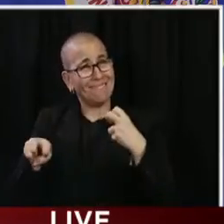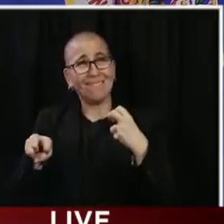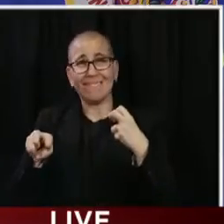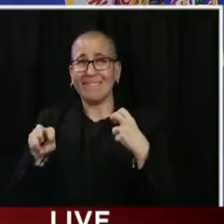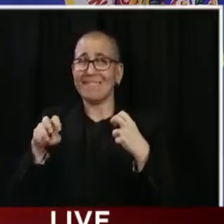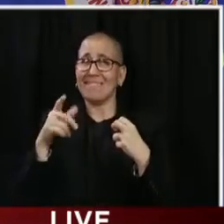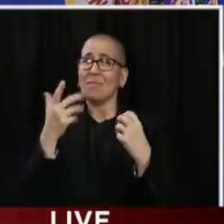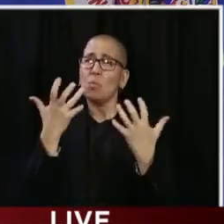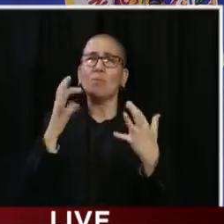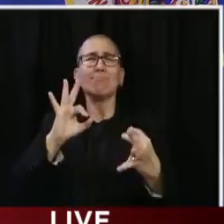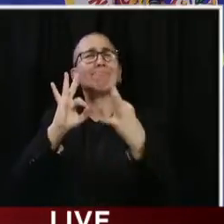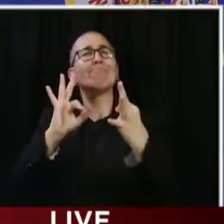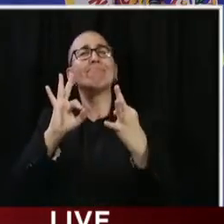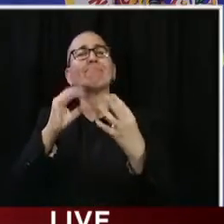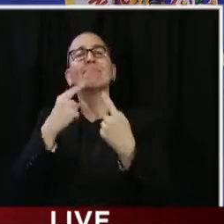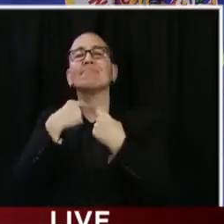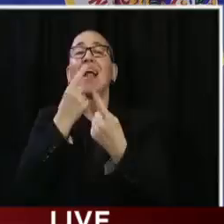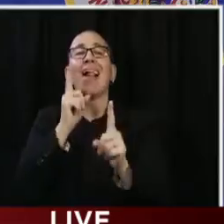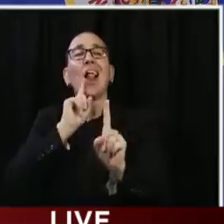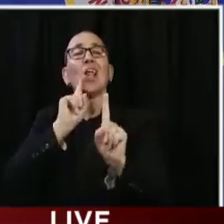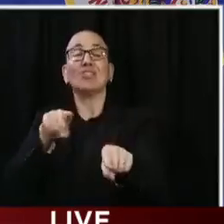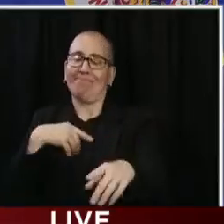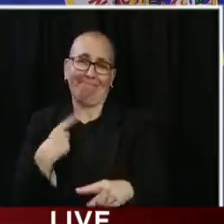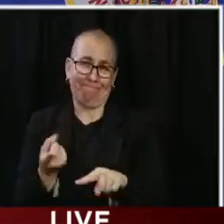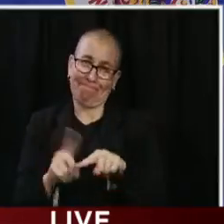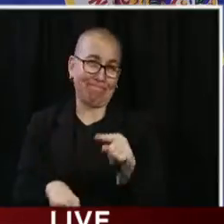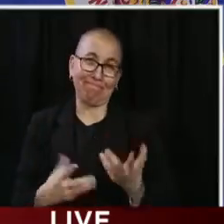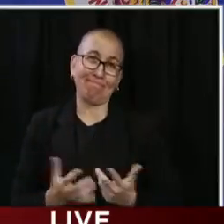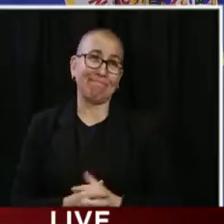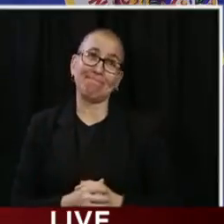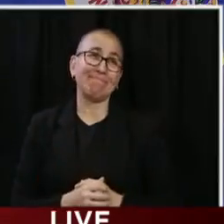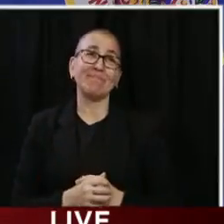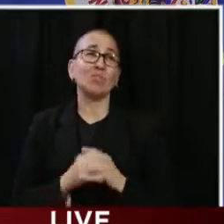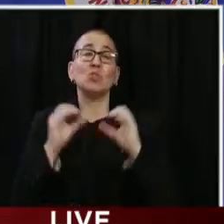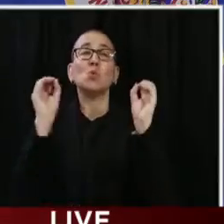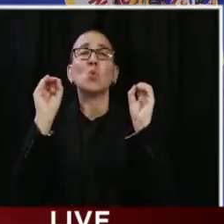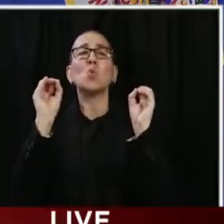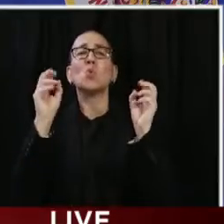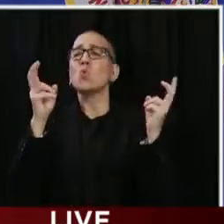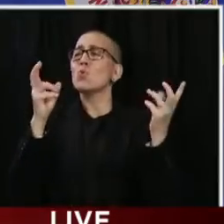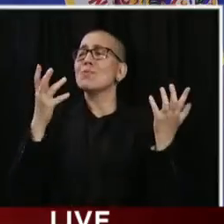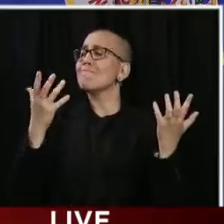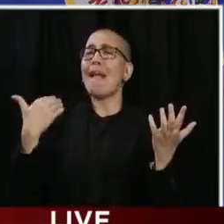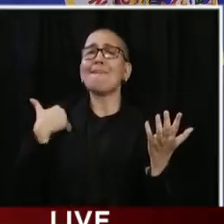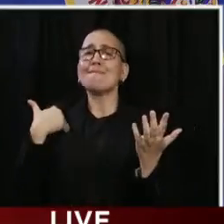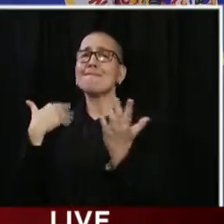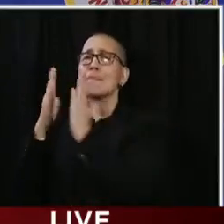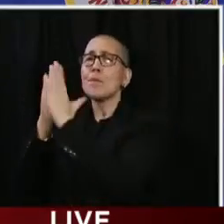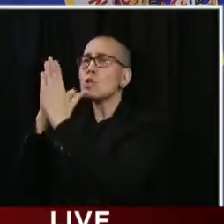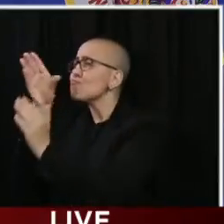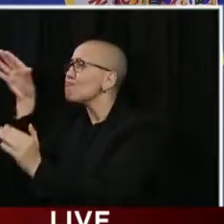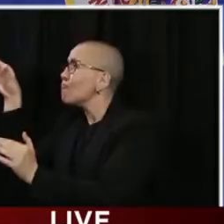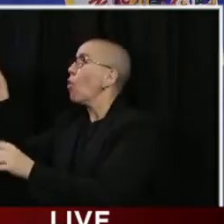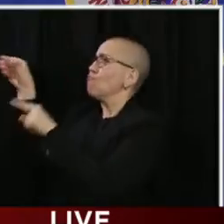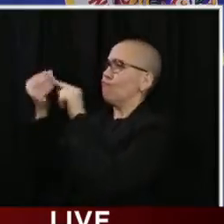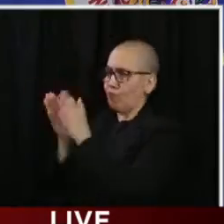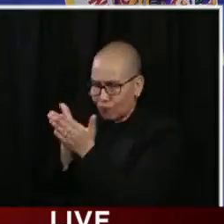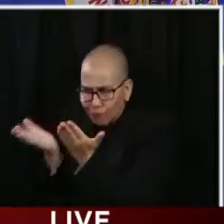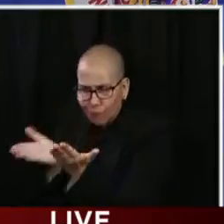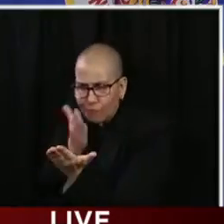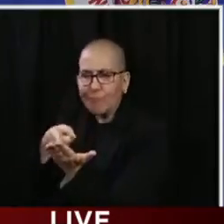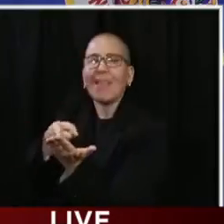are absolutely right. But what we've seen, there's not a playbook. I guess CDC put out a reopening guide today, but what we've seen